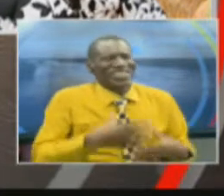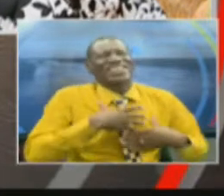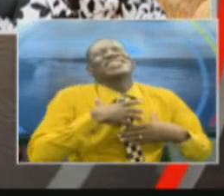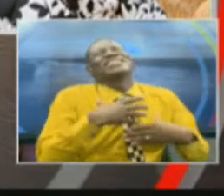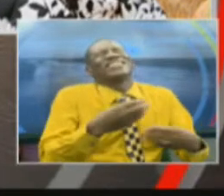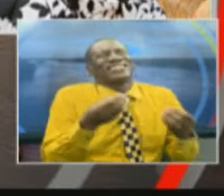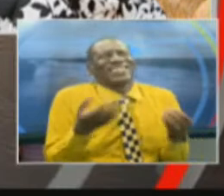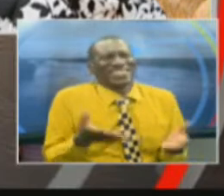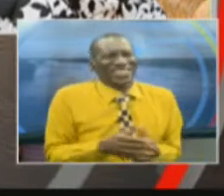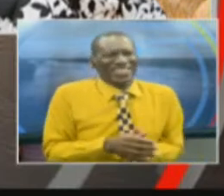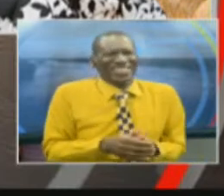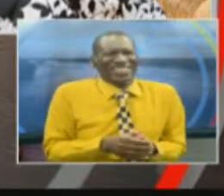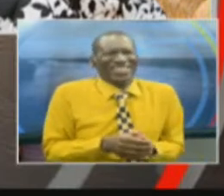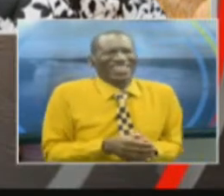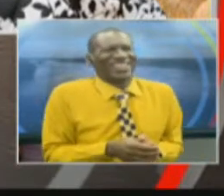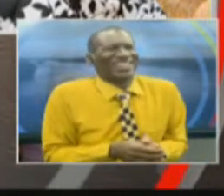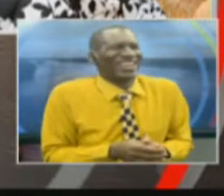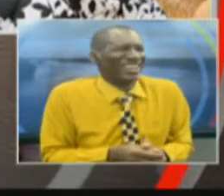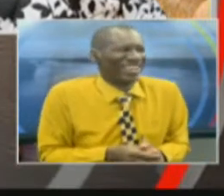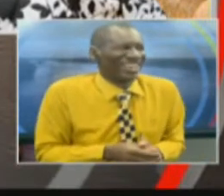Interesting.